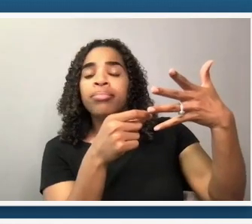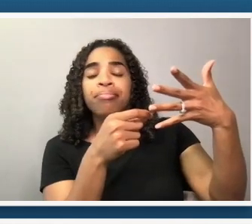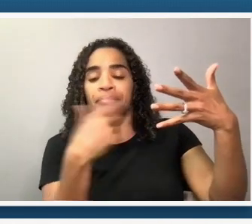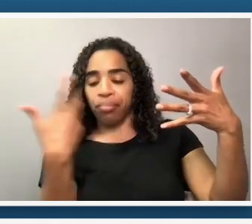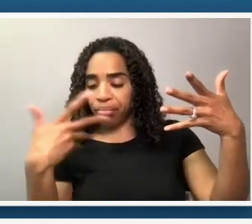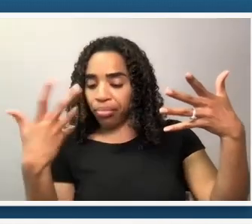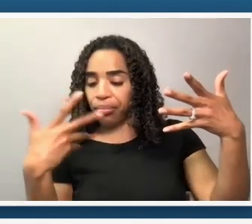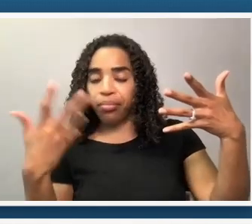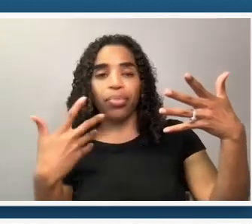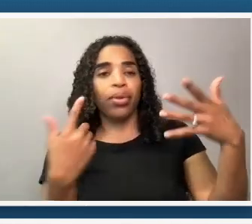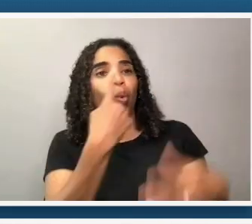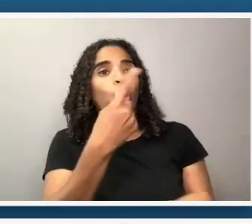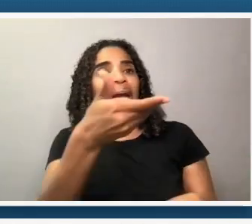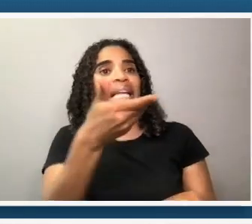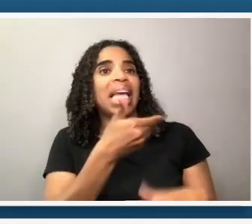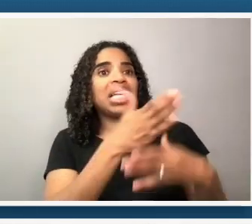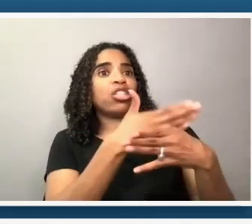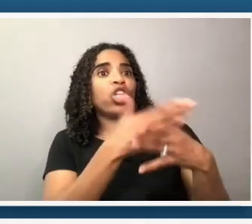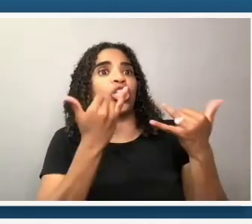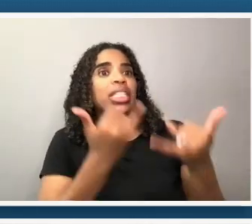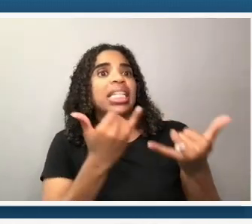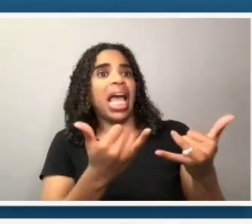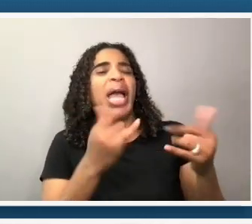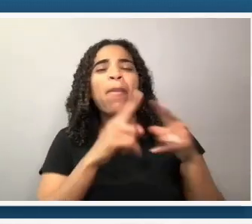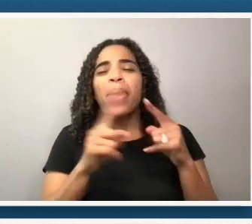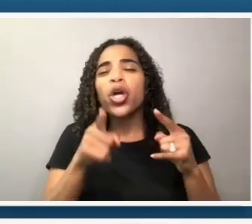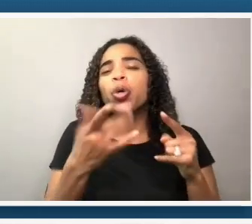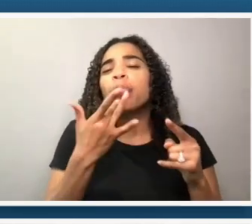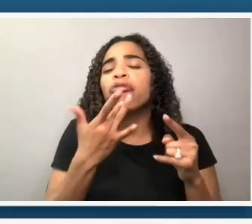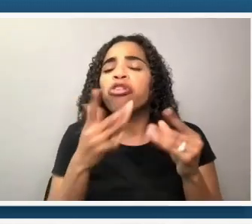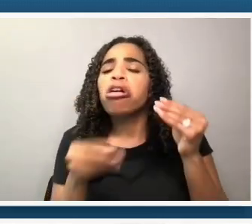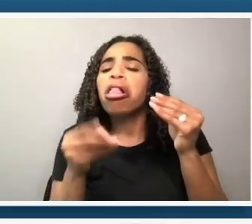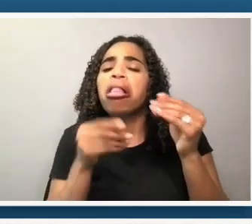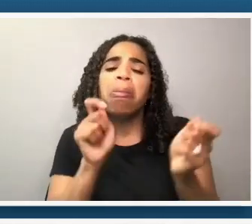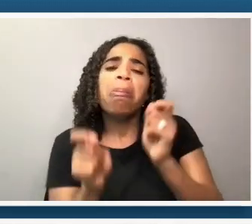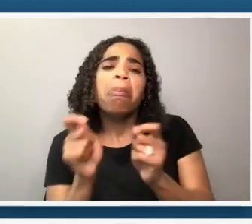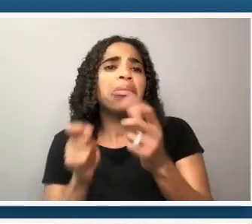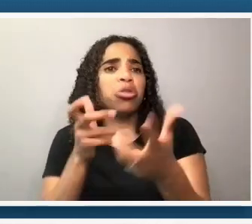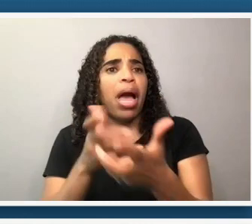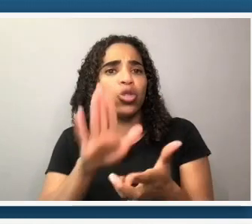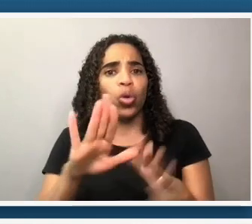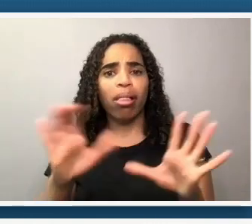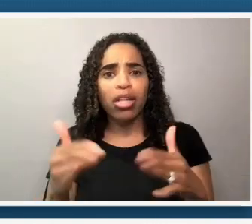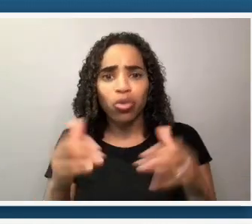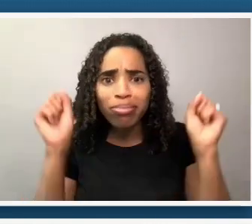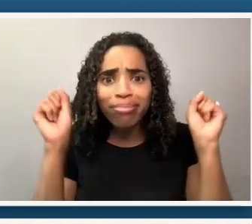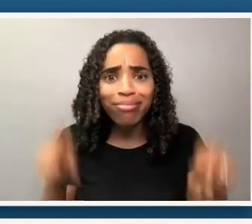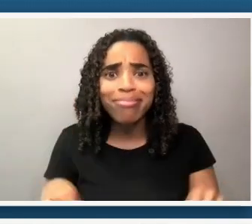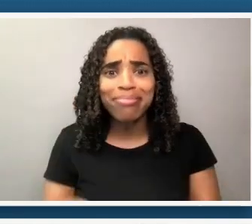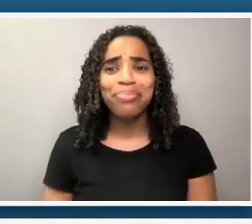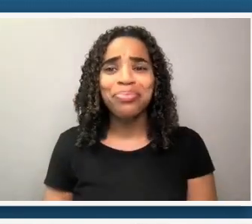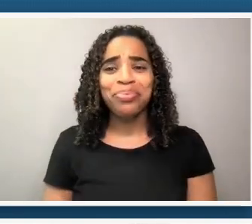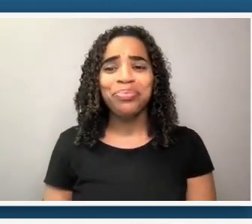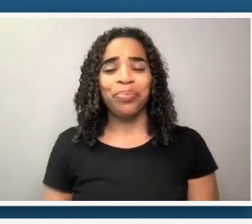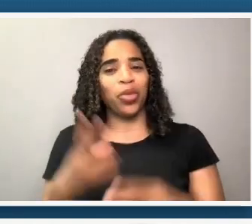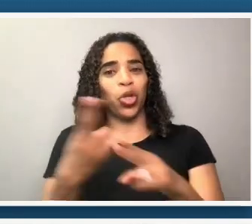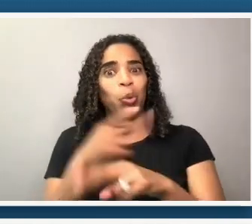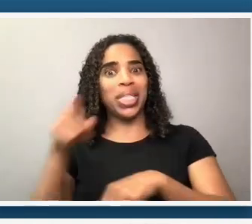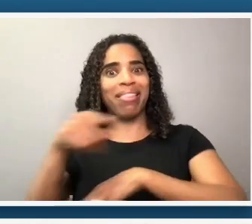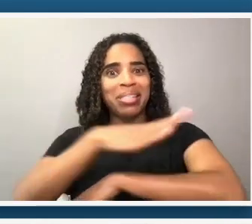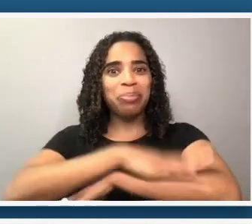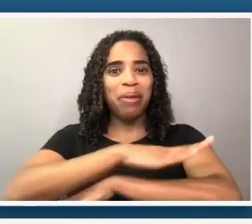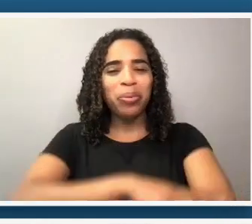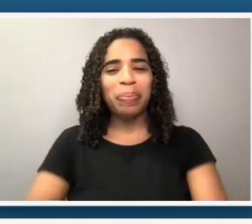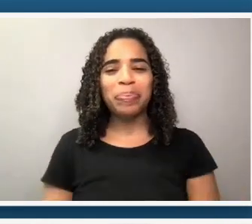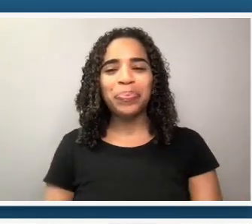one of our guests shares today, but you want to make some changes to fit your own classroom needs, you can do so right in the platform. On